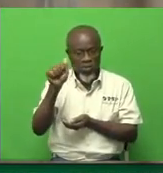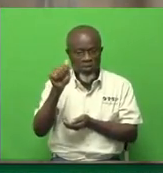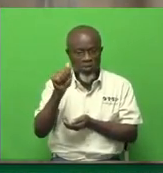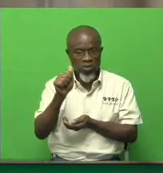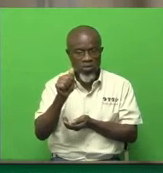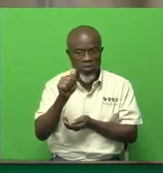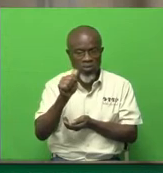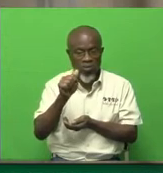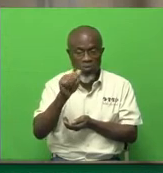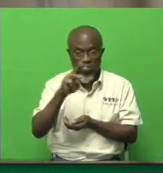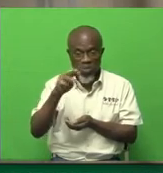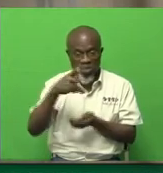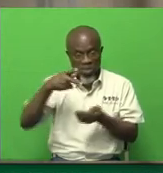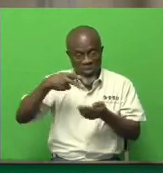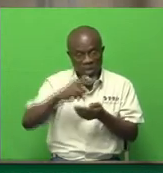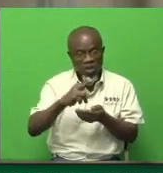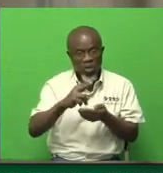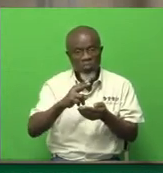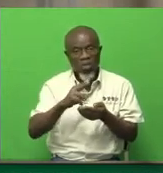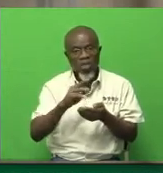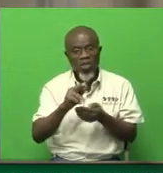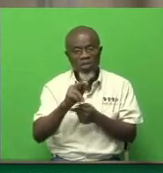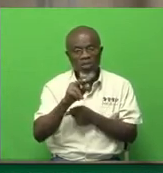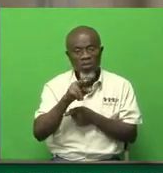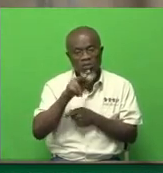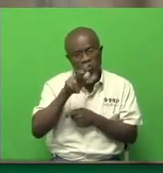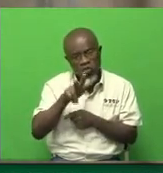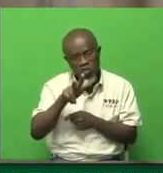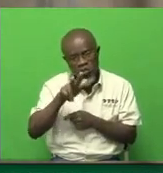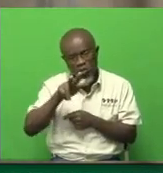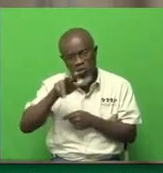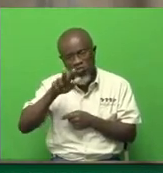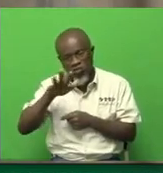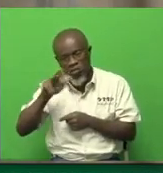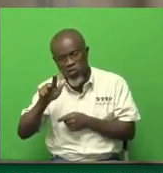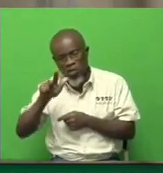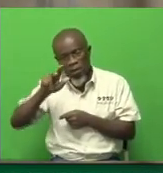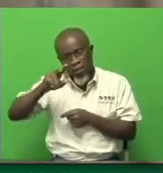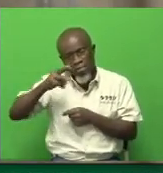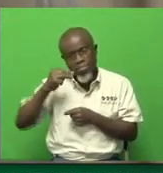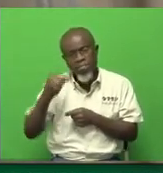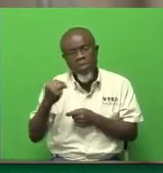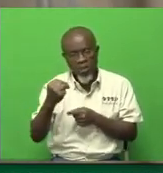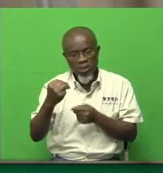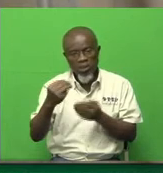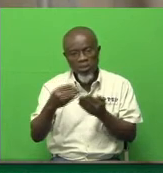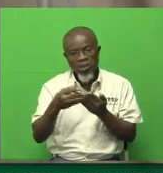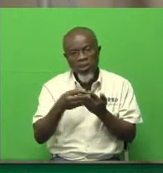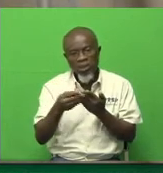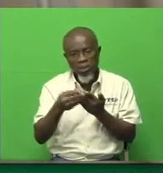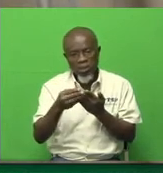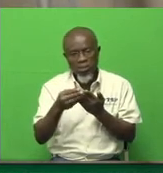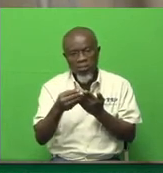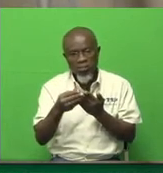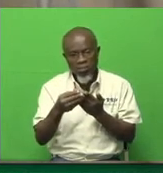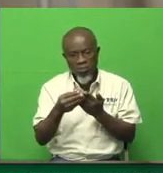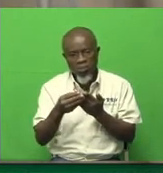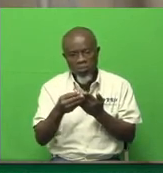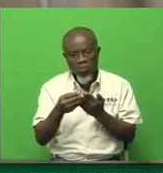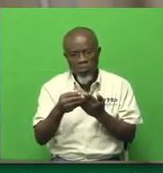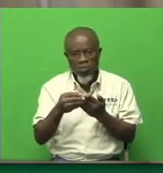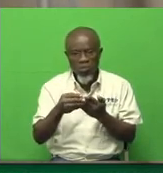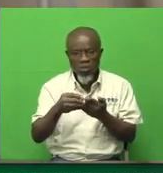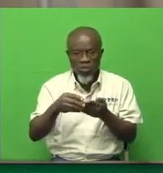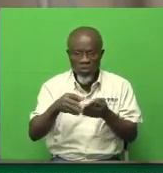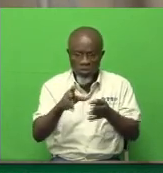cut by 350 million dollars in the area of maintenance materials